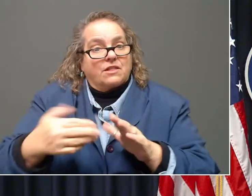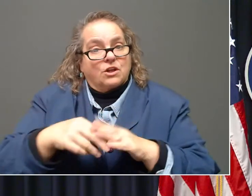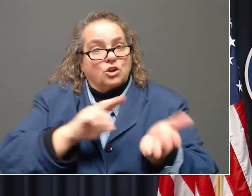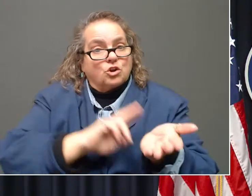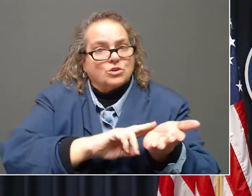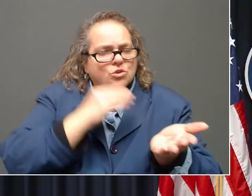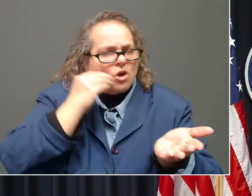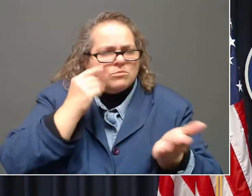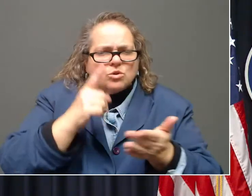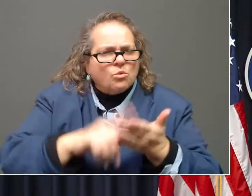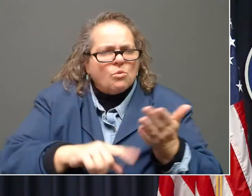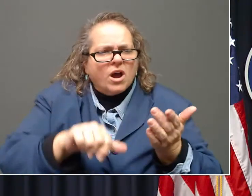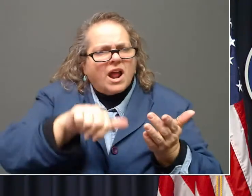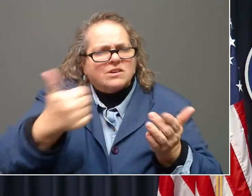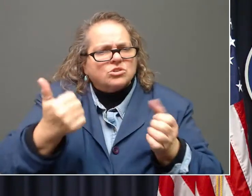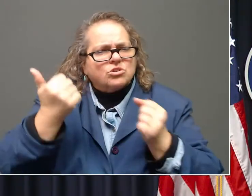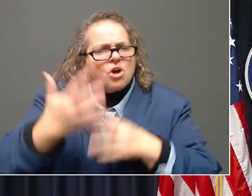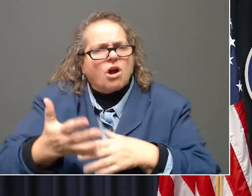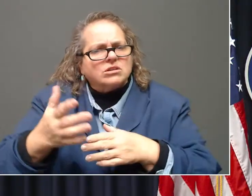Thank you, Governor, and good afternoon.